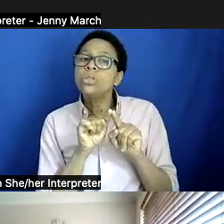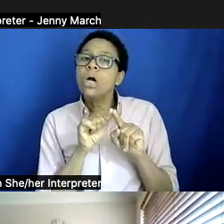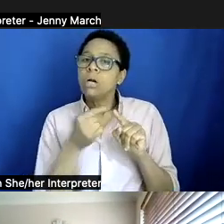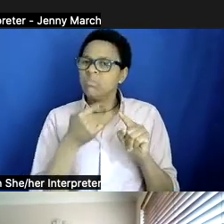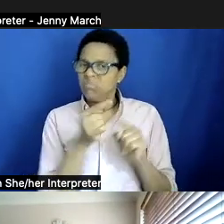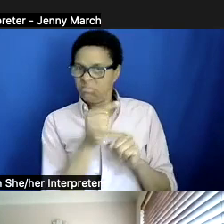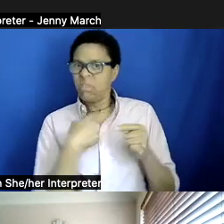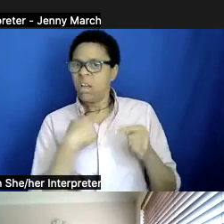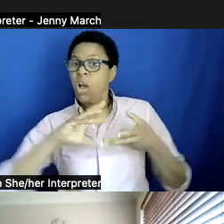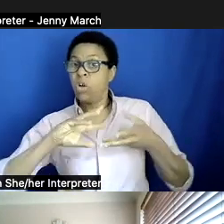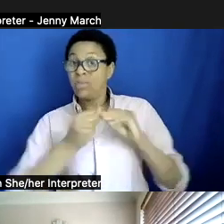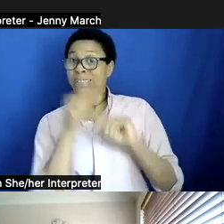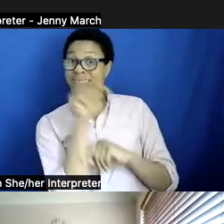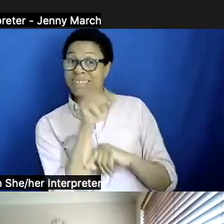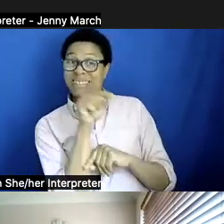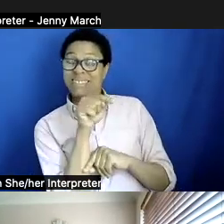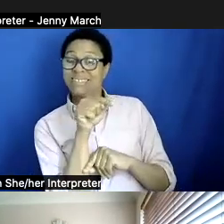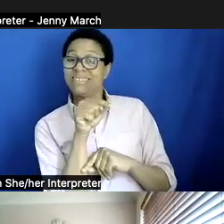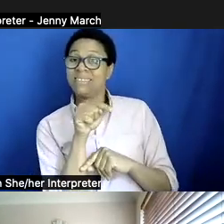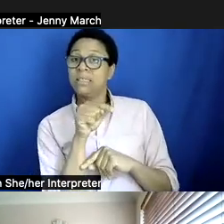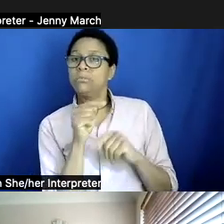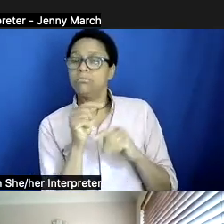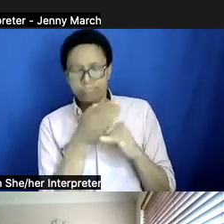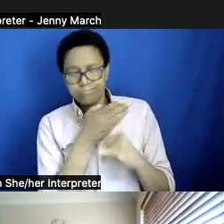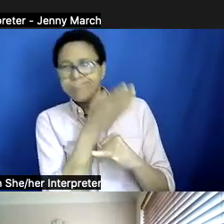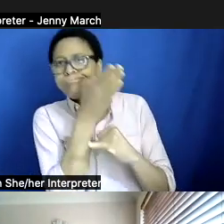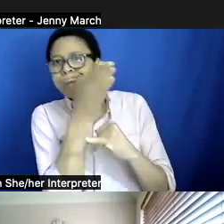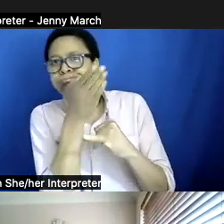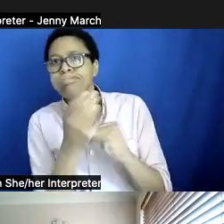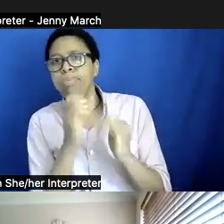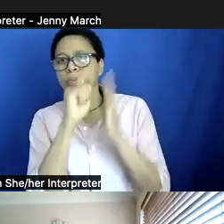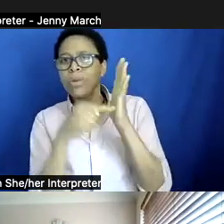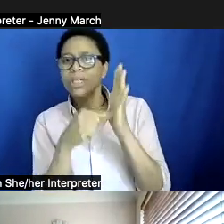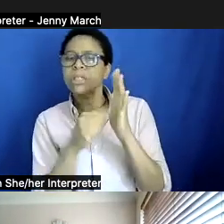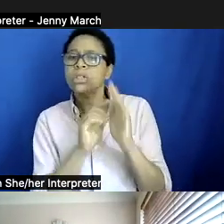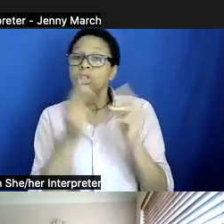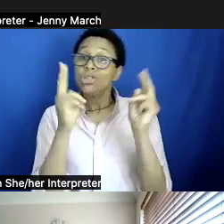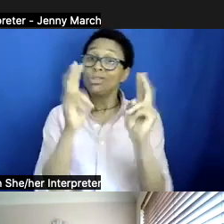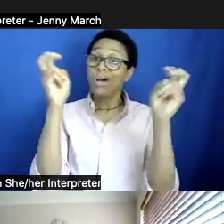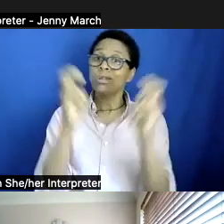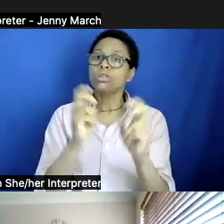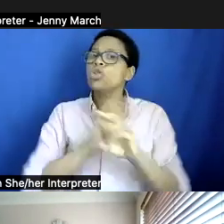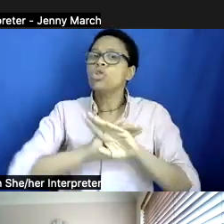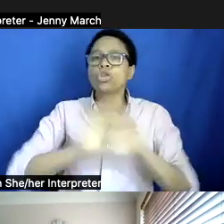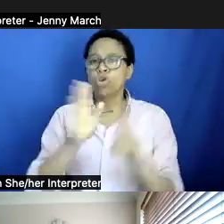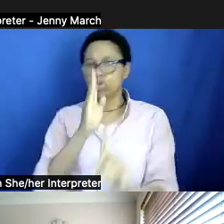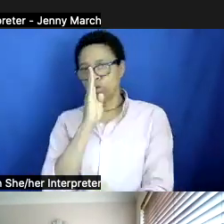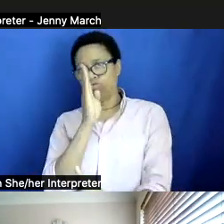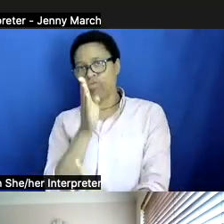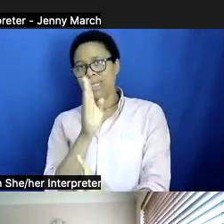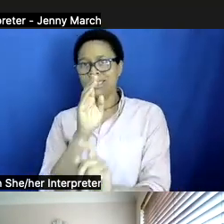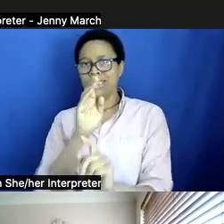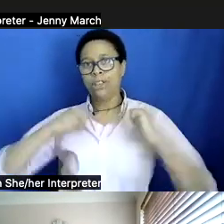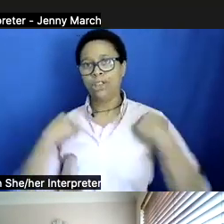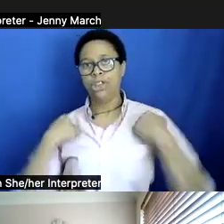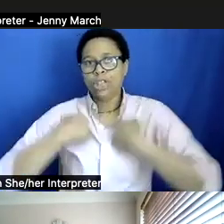It's called the Not So Straight Jacket. It is created with items that I found easy to access. So unlike the